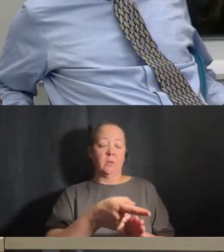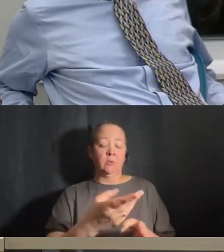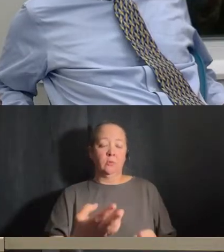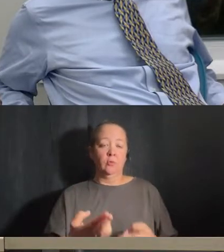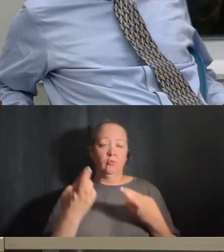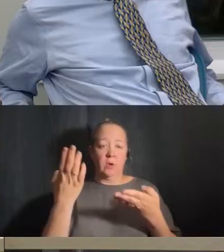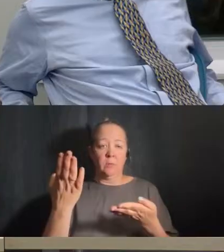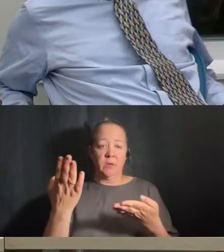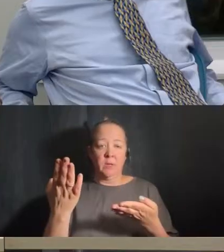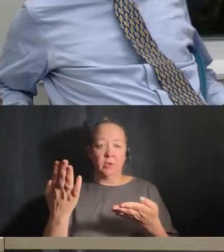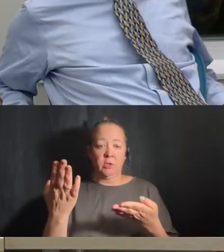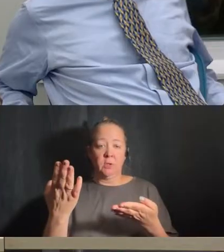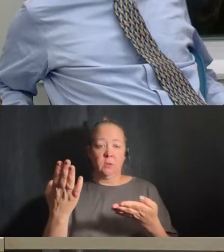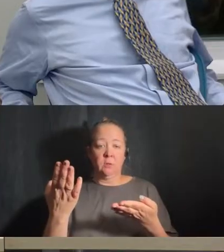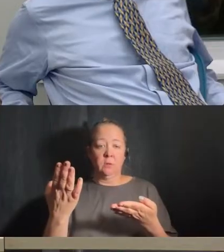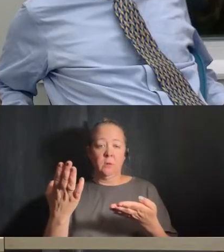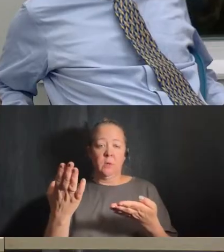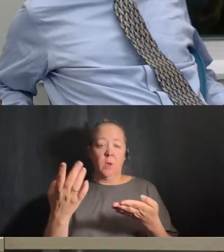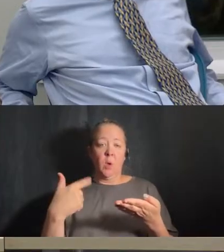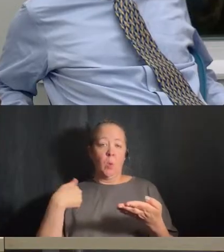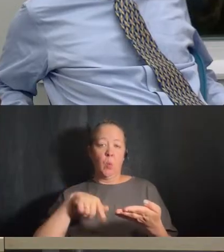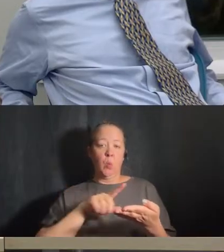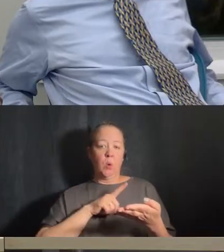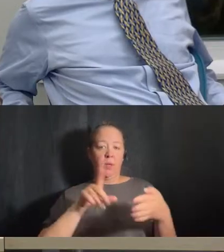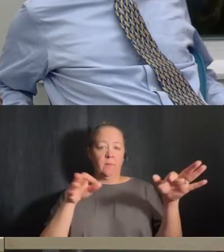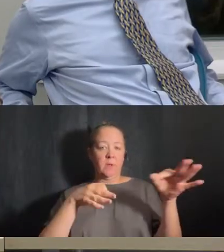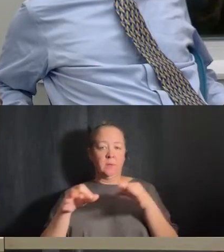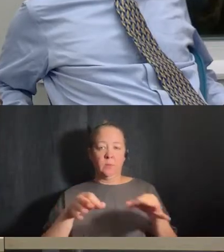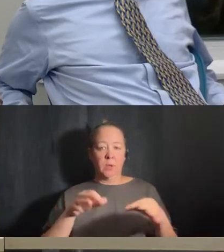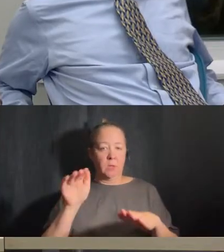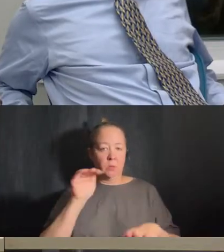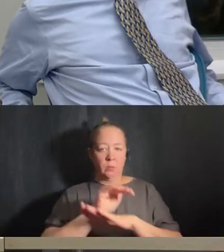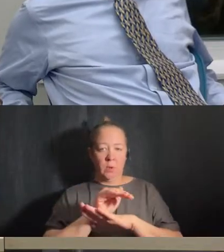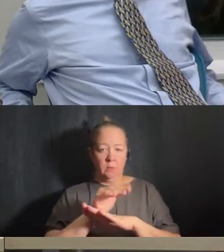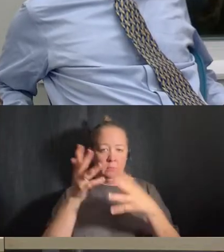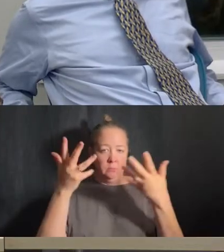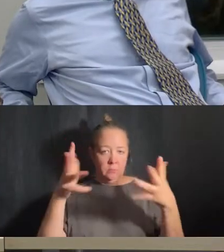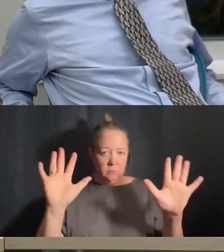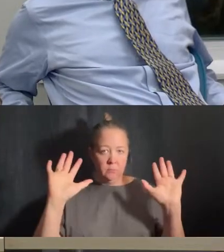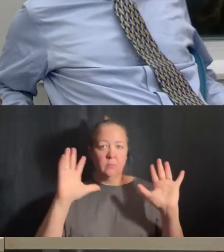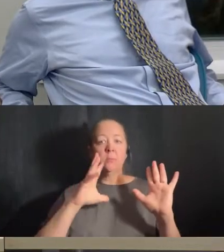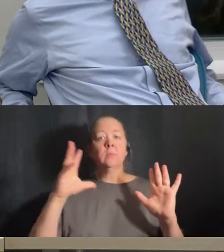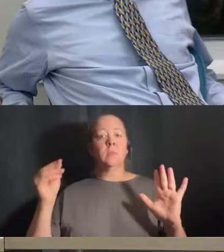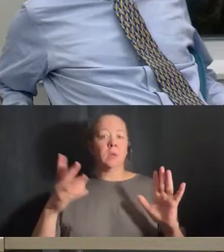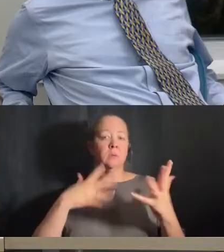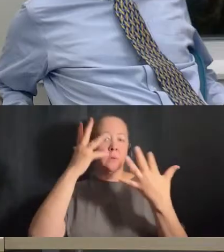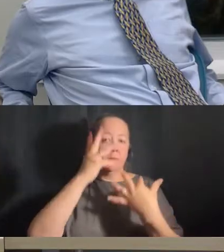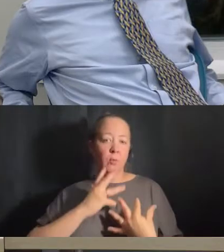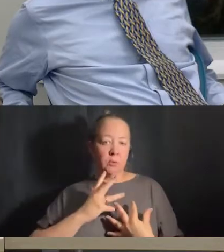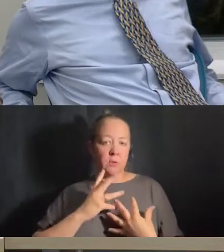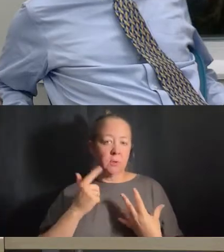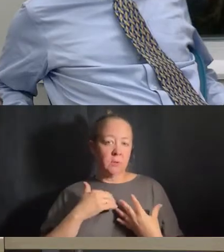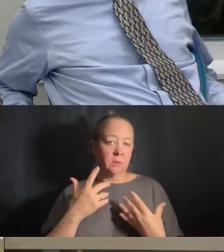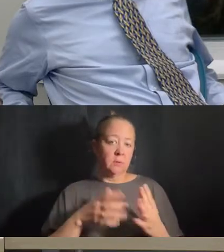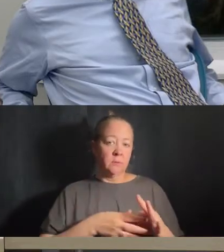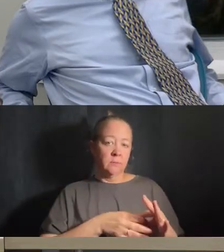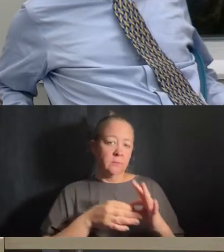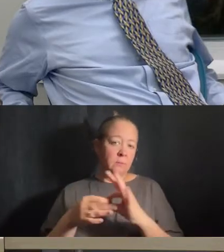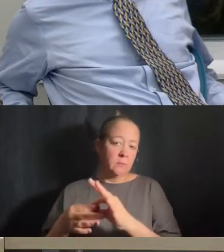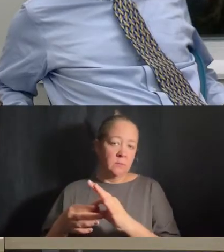it. We've made it. And unfortunately, it's come with a